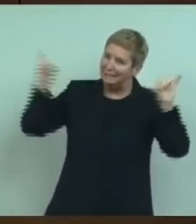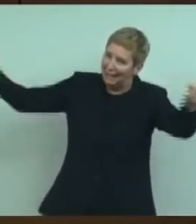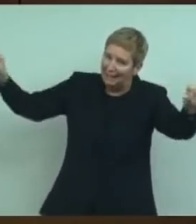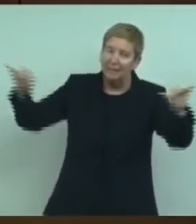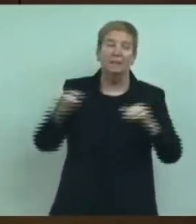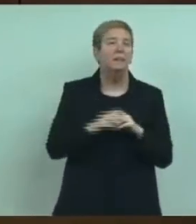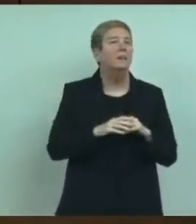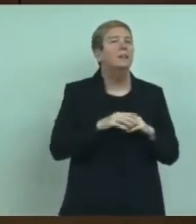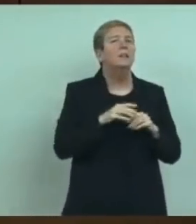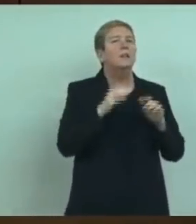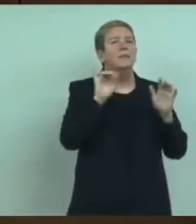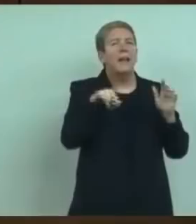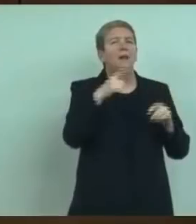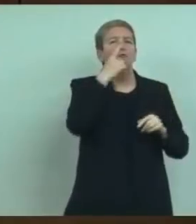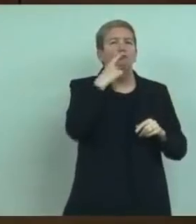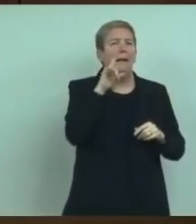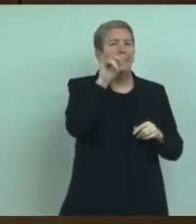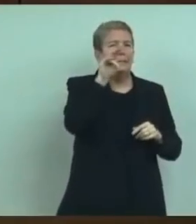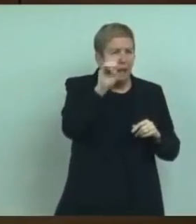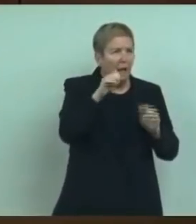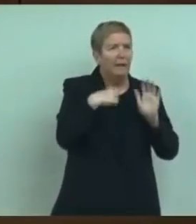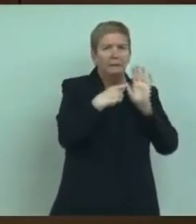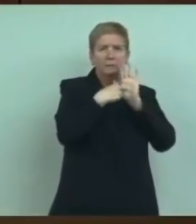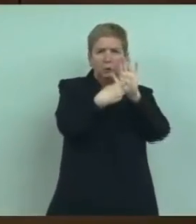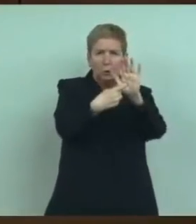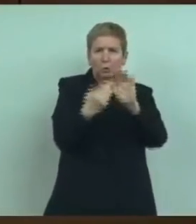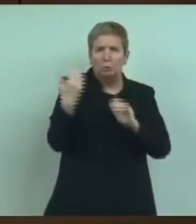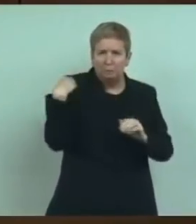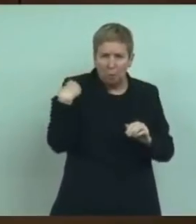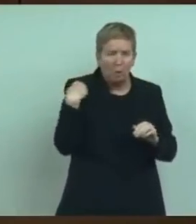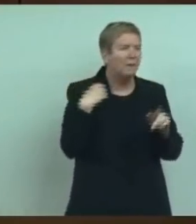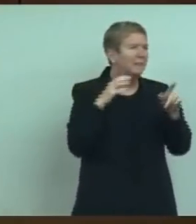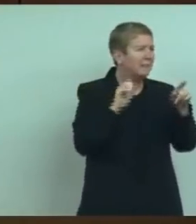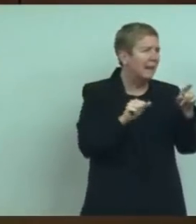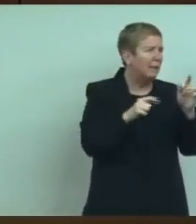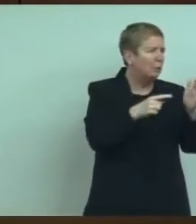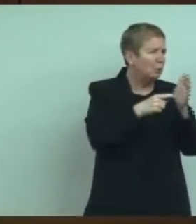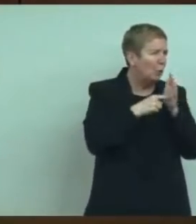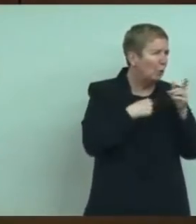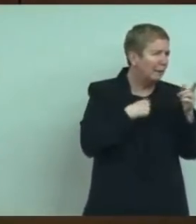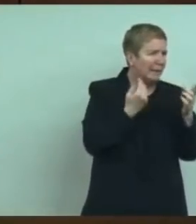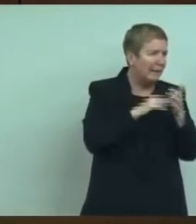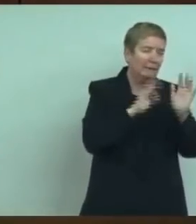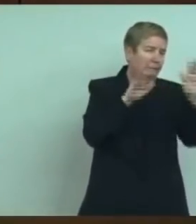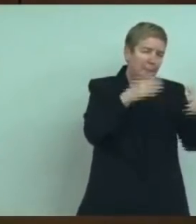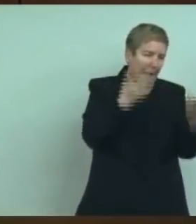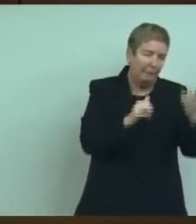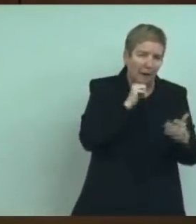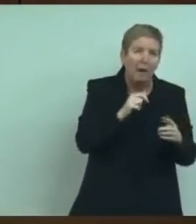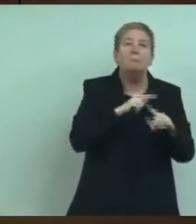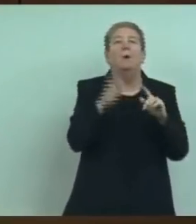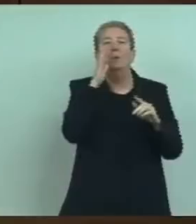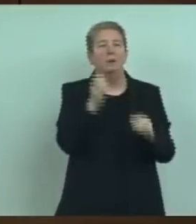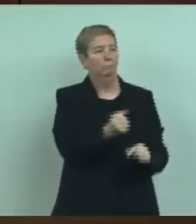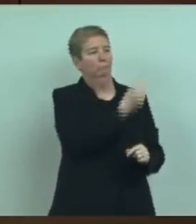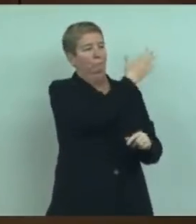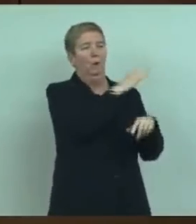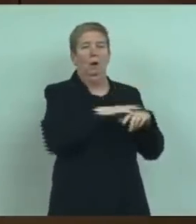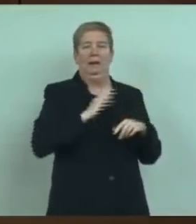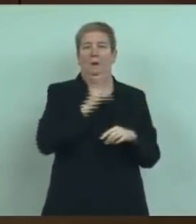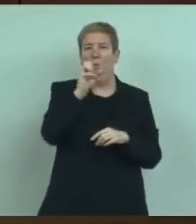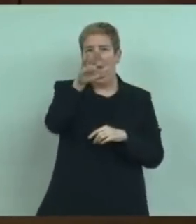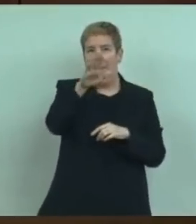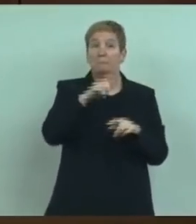red line, and I'm looking at it again right now, and I don't know that it can go back up, and it doesn't have to, and we'll put all of this on our website.